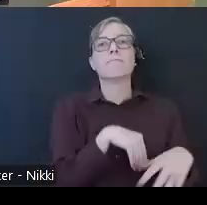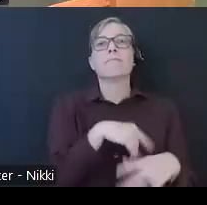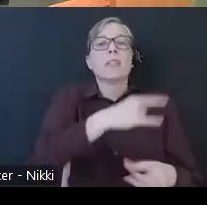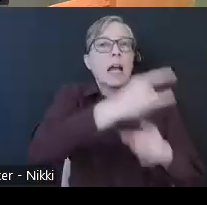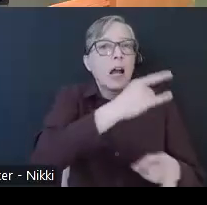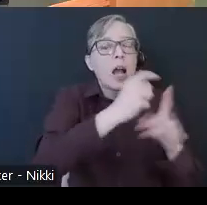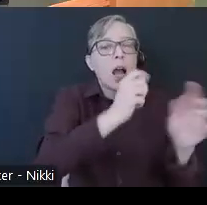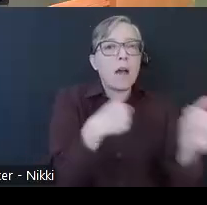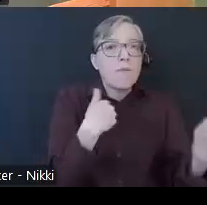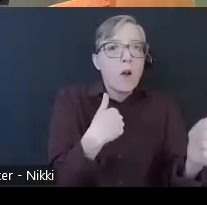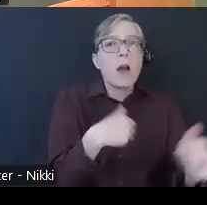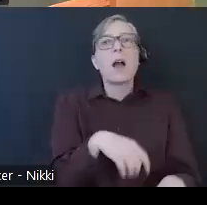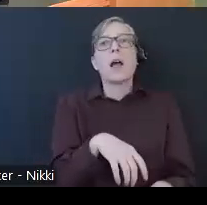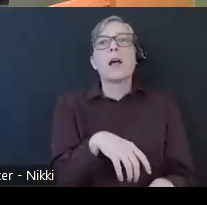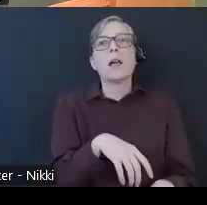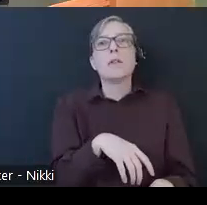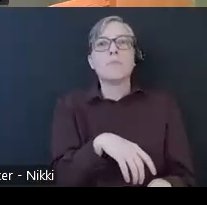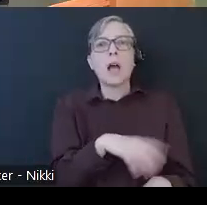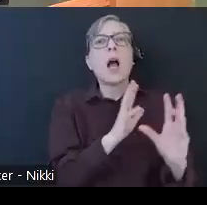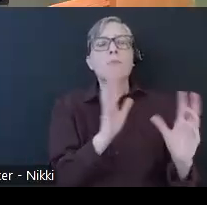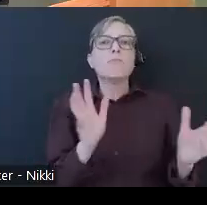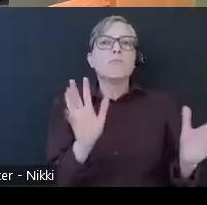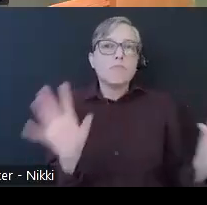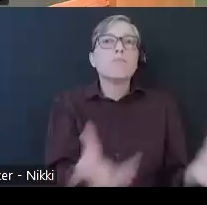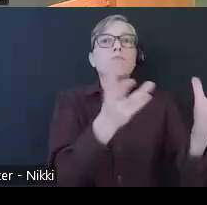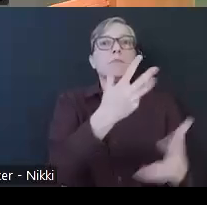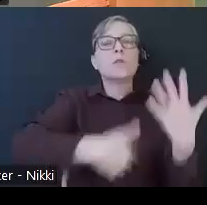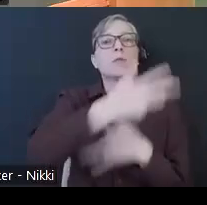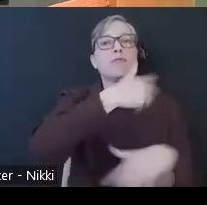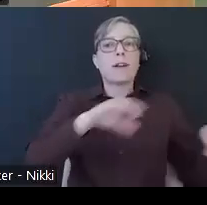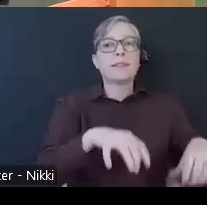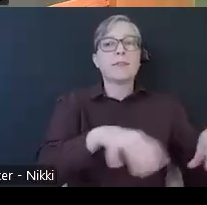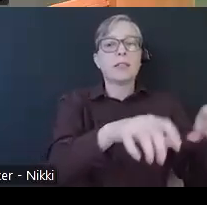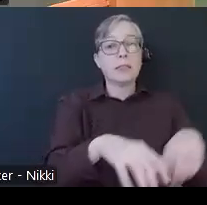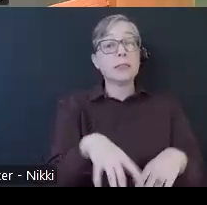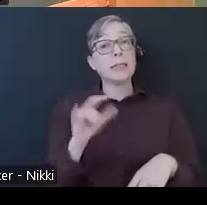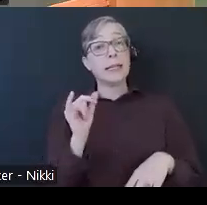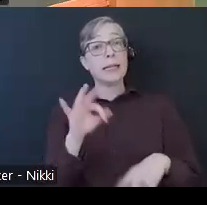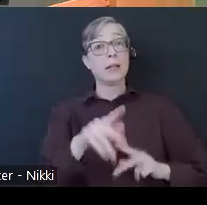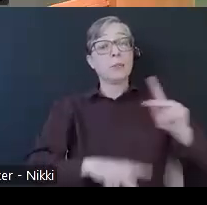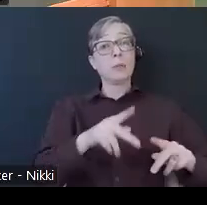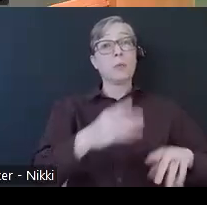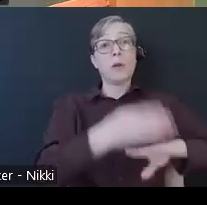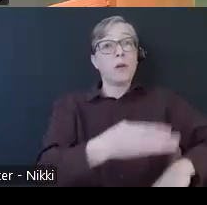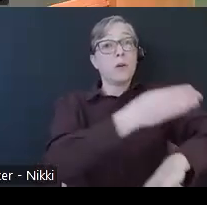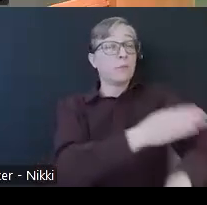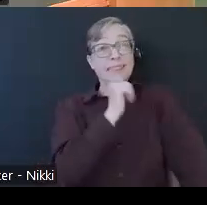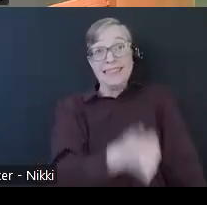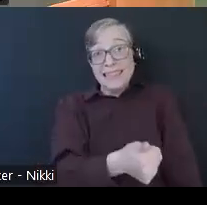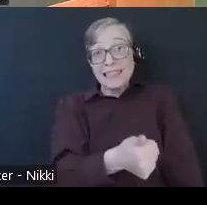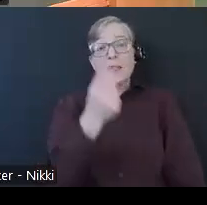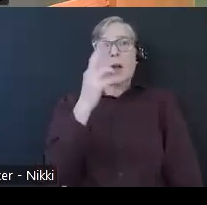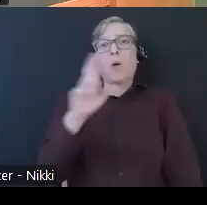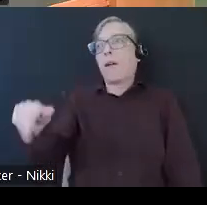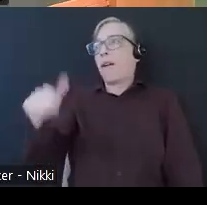basically pro-social activities. And if we couldn't get people to get better, or if there was other kind of complicating things,